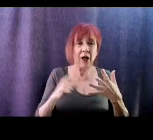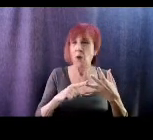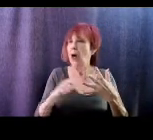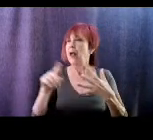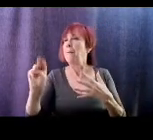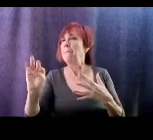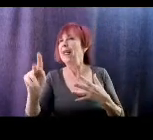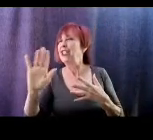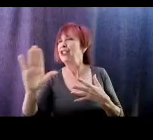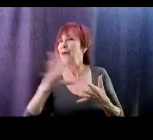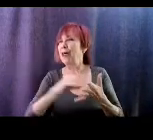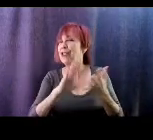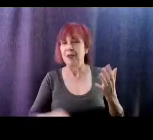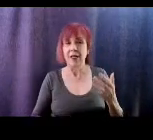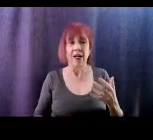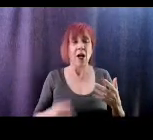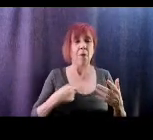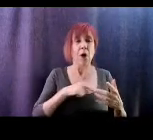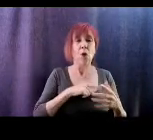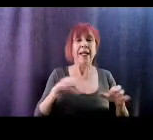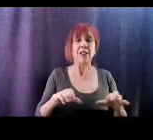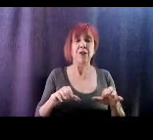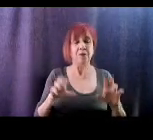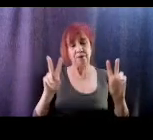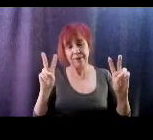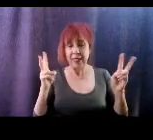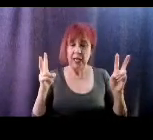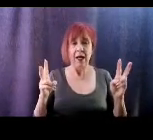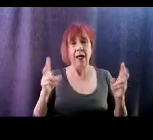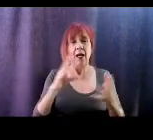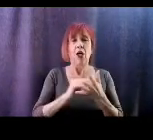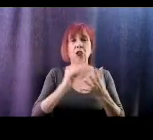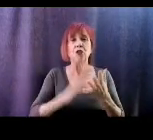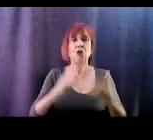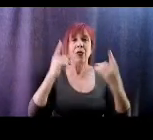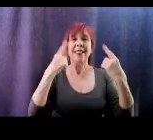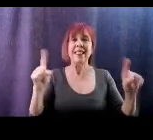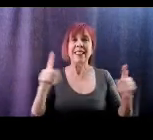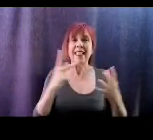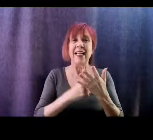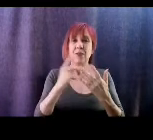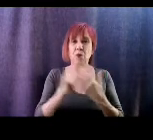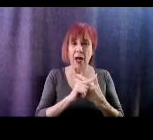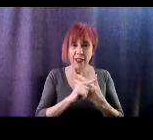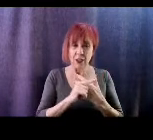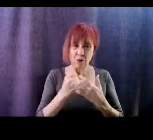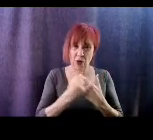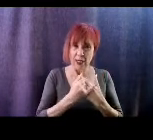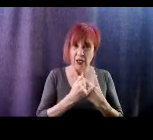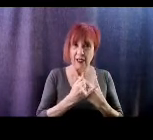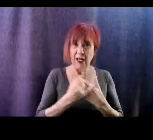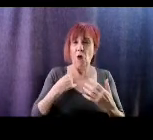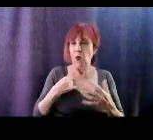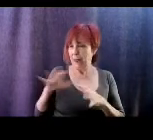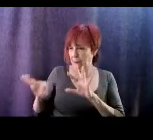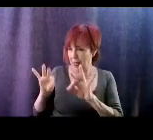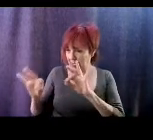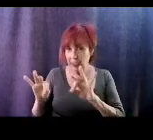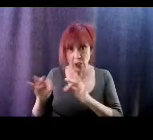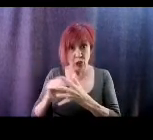So we are doing something called the Student Success Project, where we want to highlight students who have done